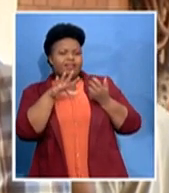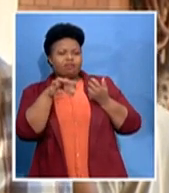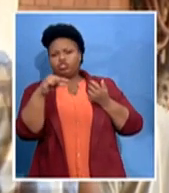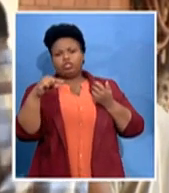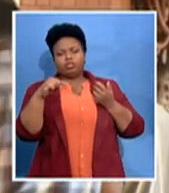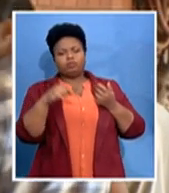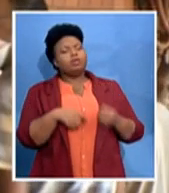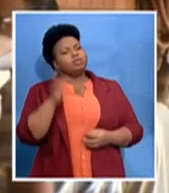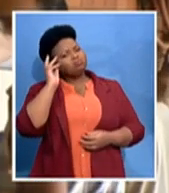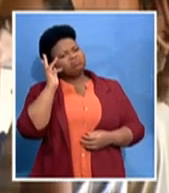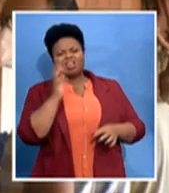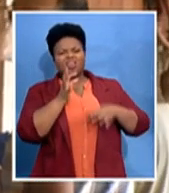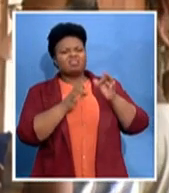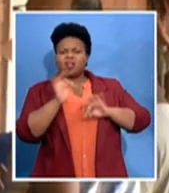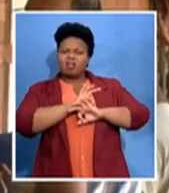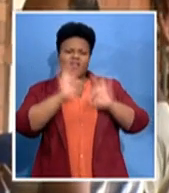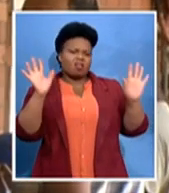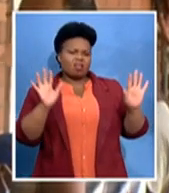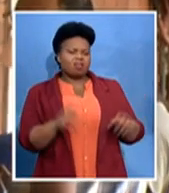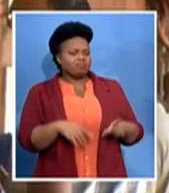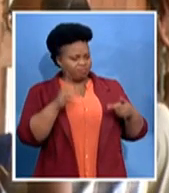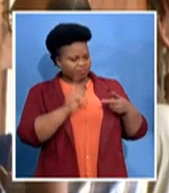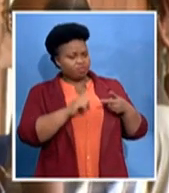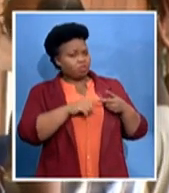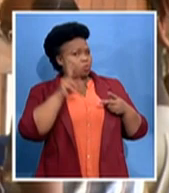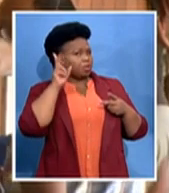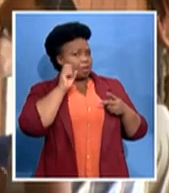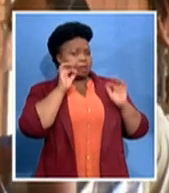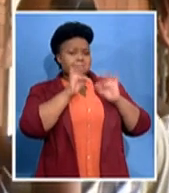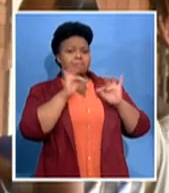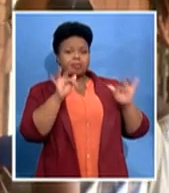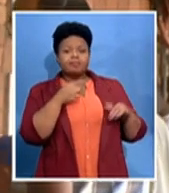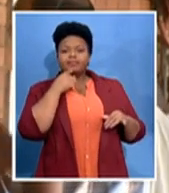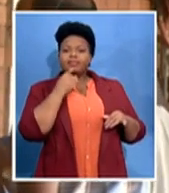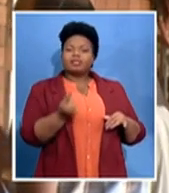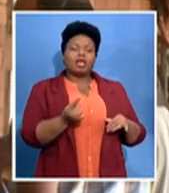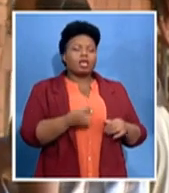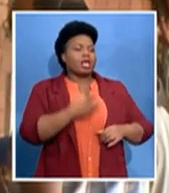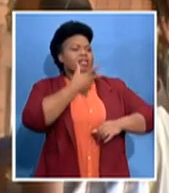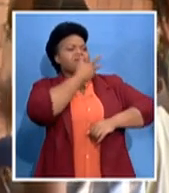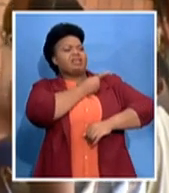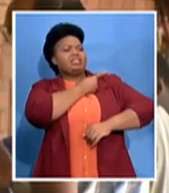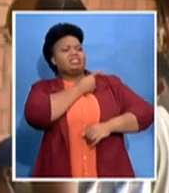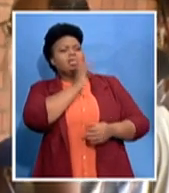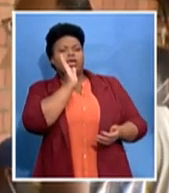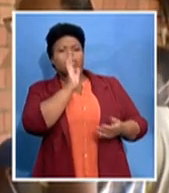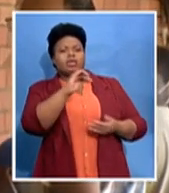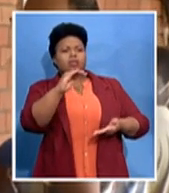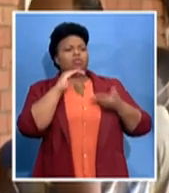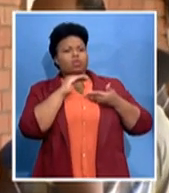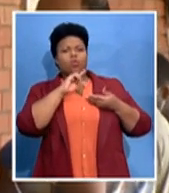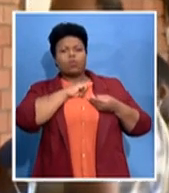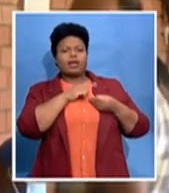had also people saying the vaccine is here to depopulate people. The MEC has spoken about